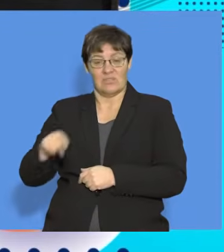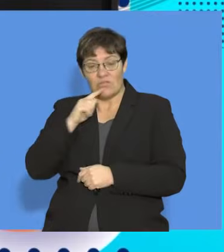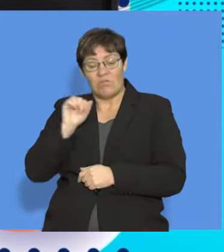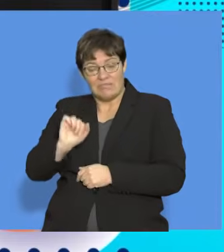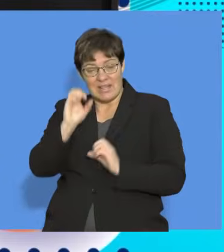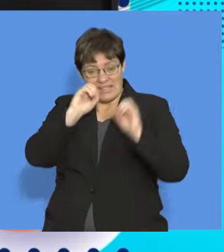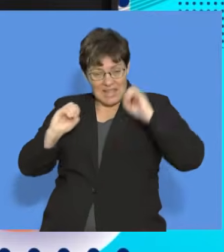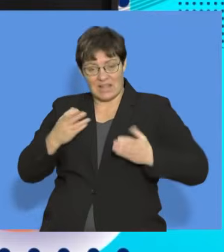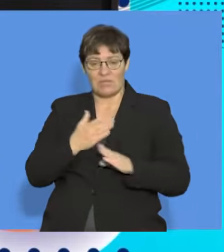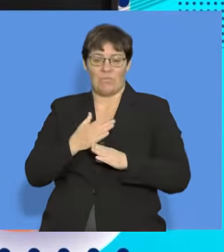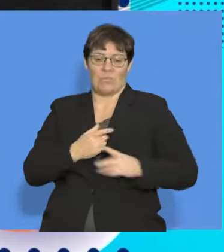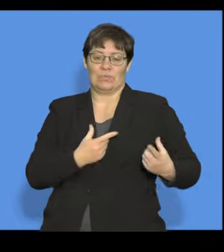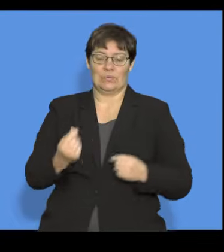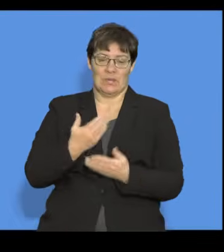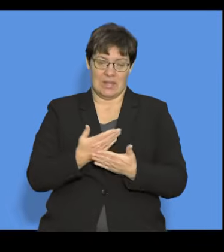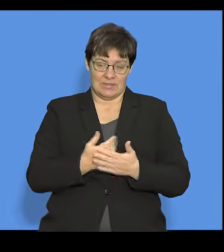cells to carry out their functions.